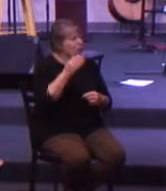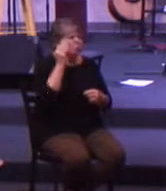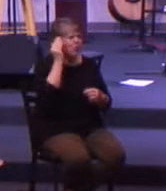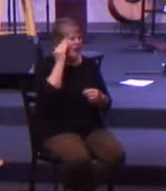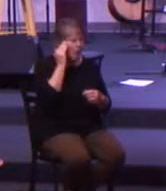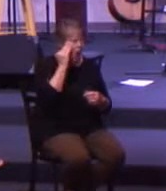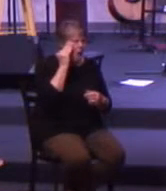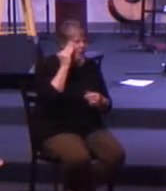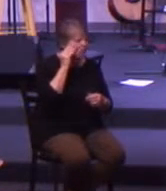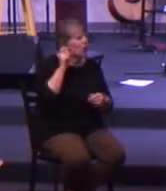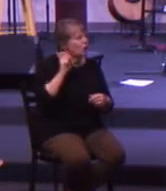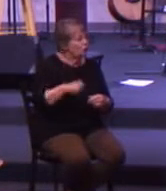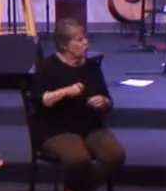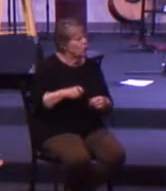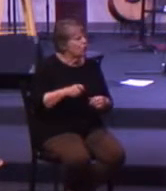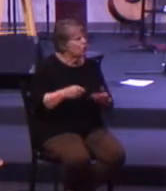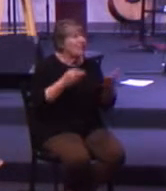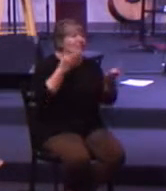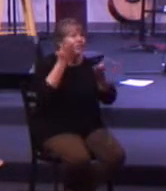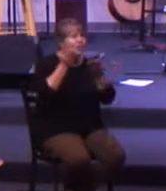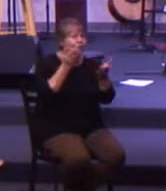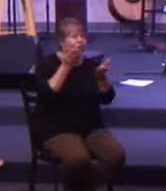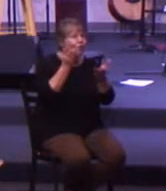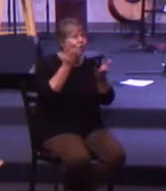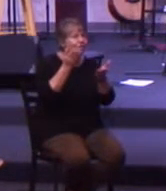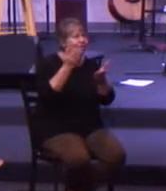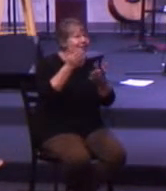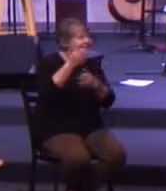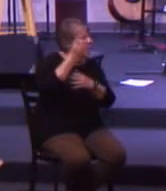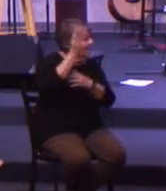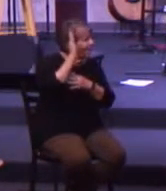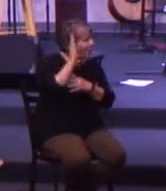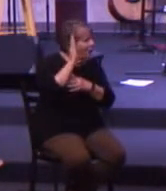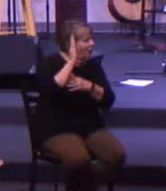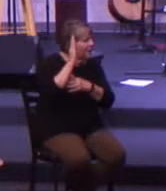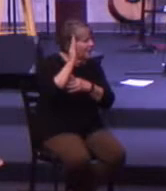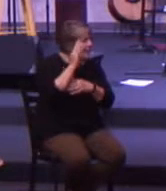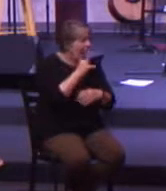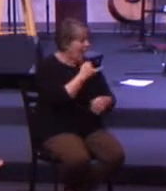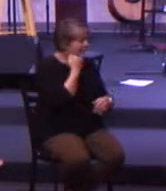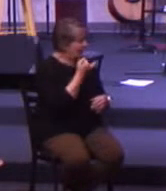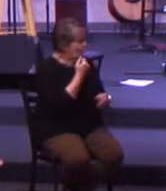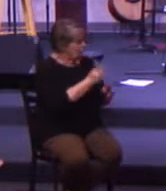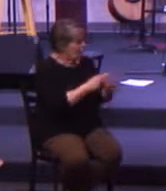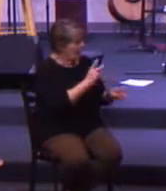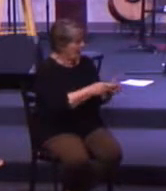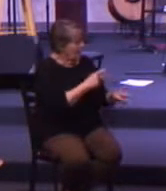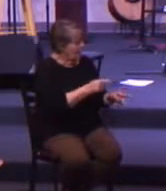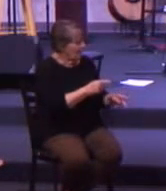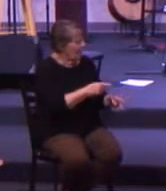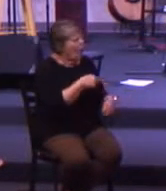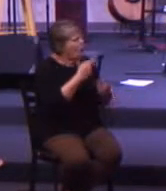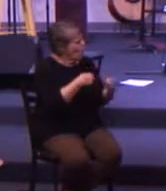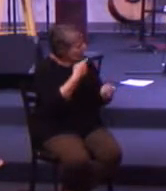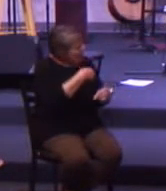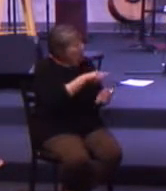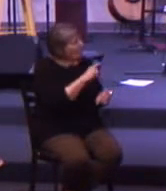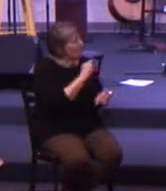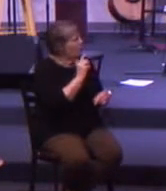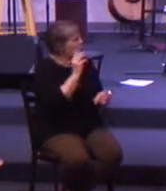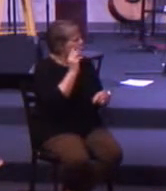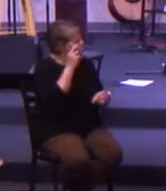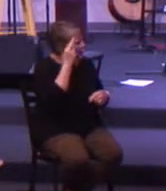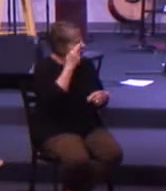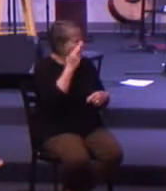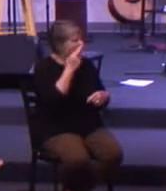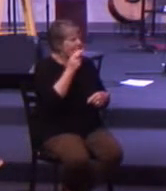should serve Yahweh and you should stop serving these other gods? But then, I read something else from another book of the